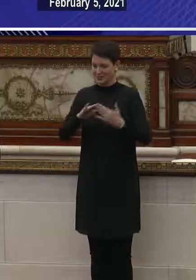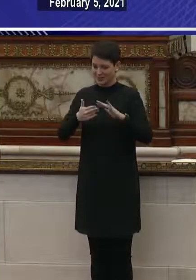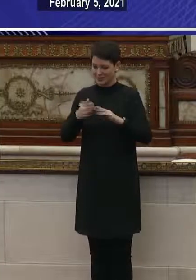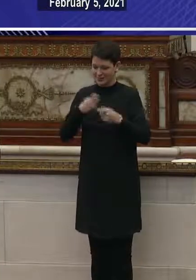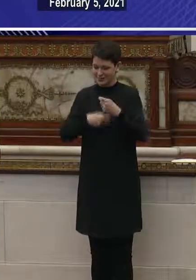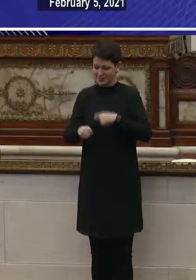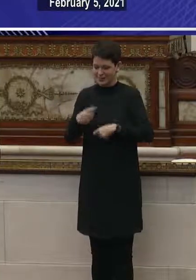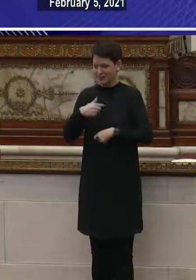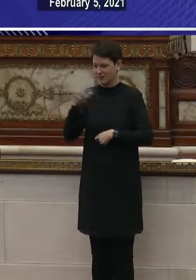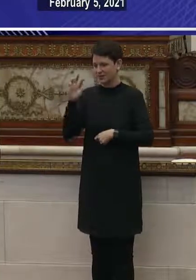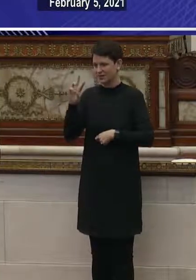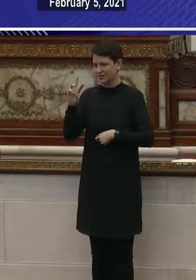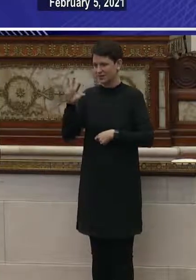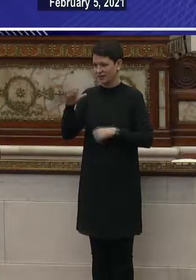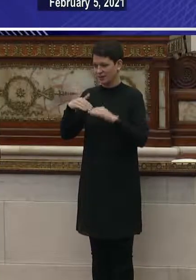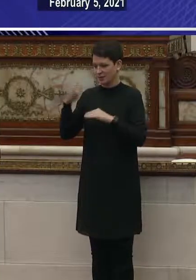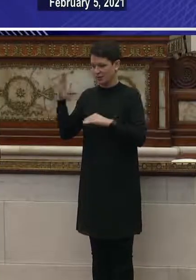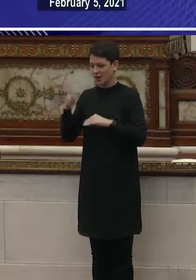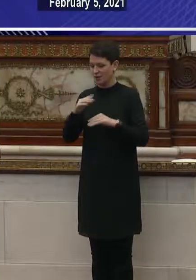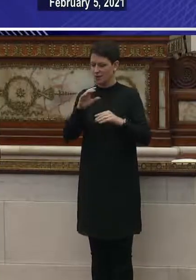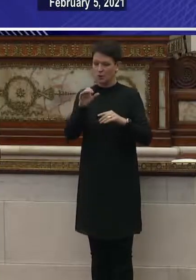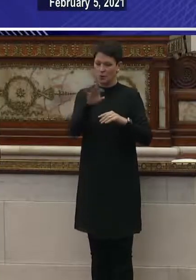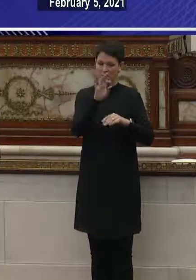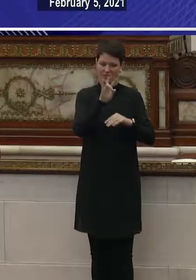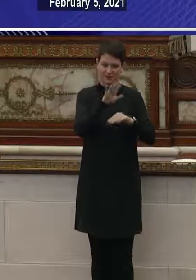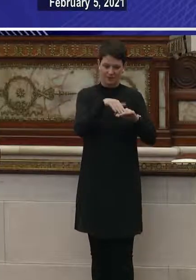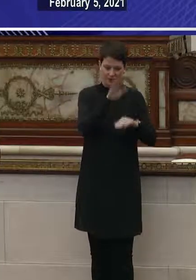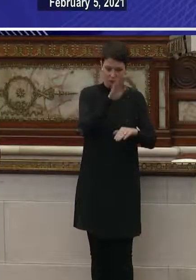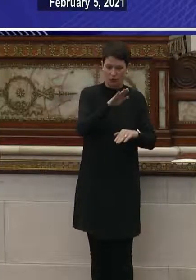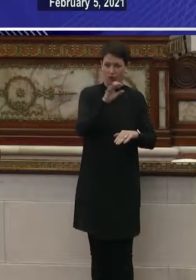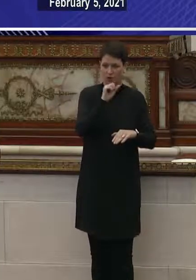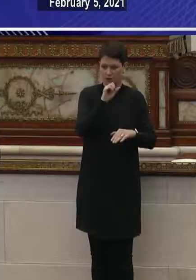of doing 65 and under like everybody else, we did 75 and over.